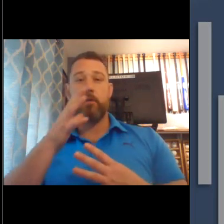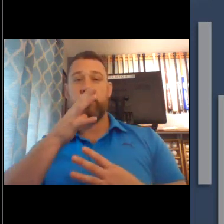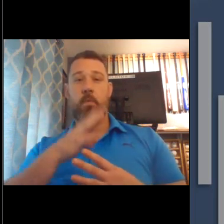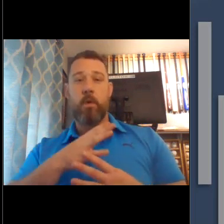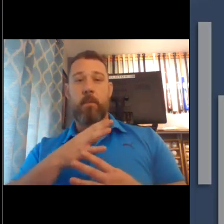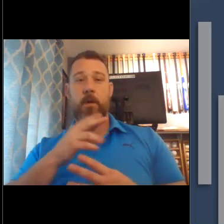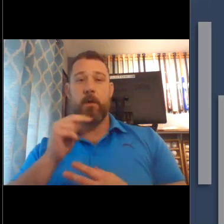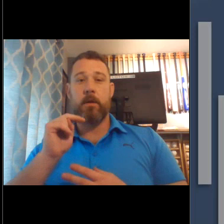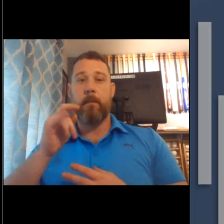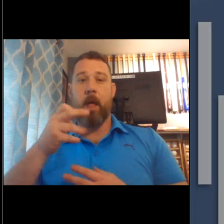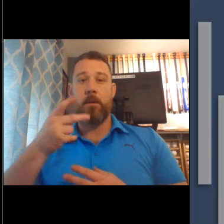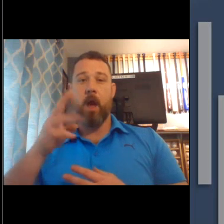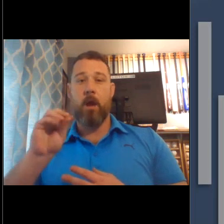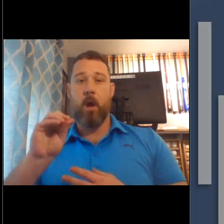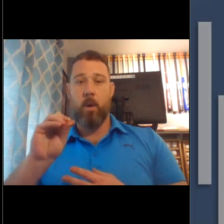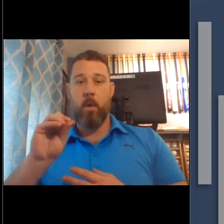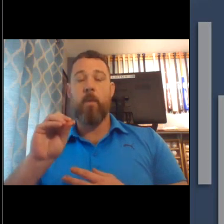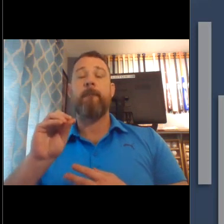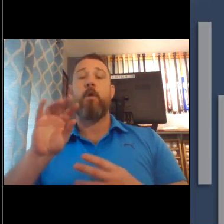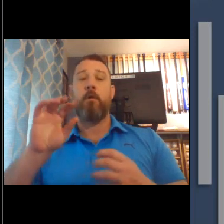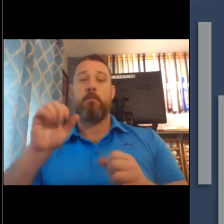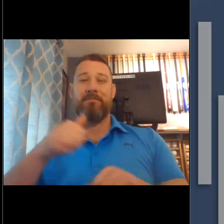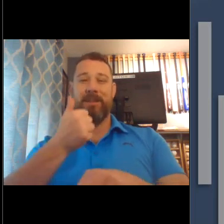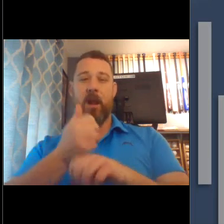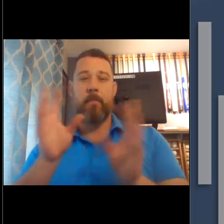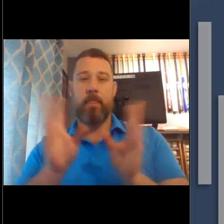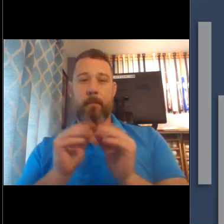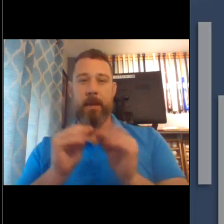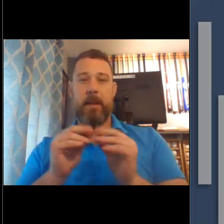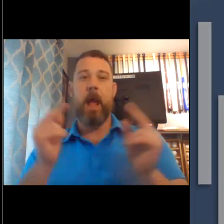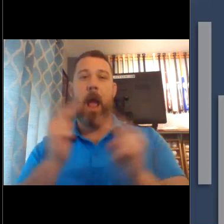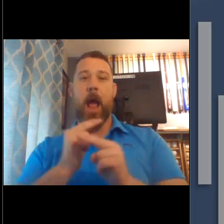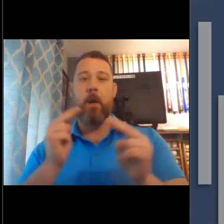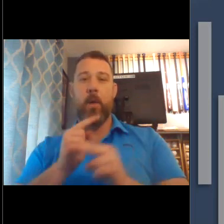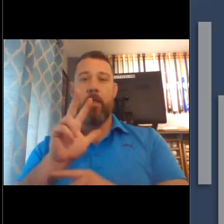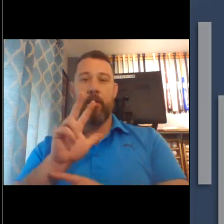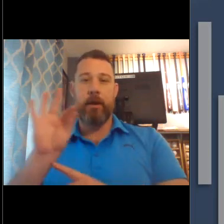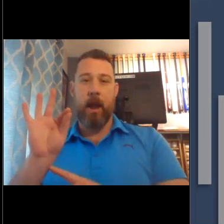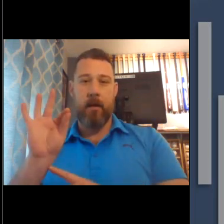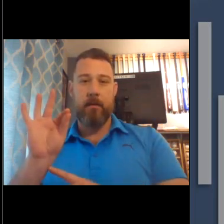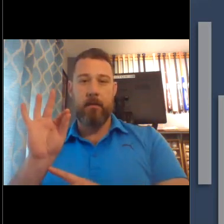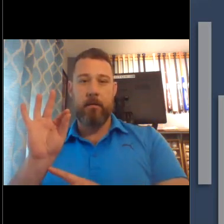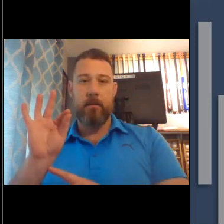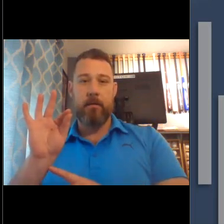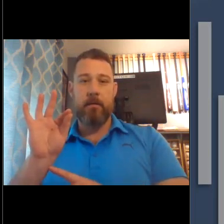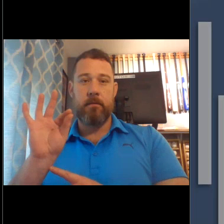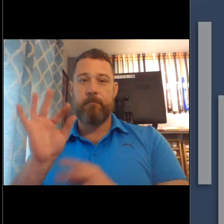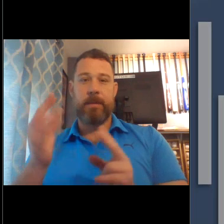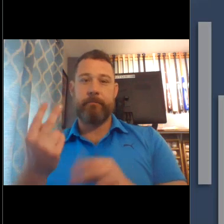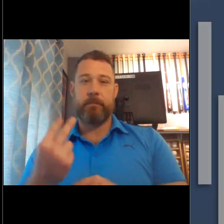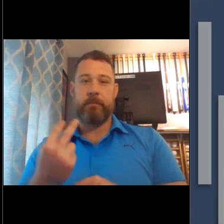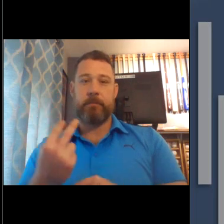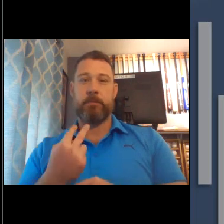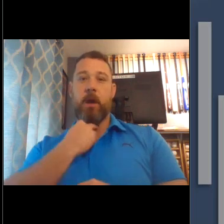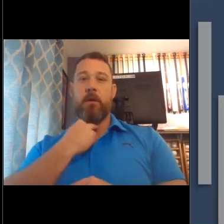Napolitano for putting together the meeting regarding Highway 39 that has sort of been stuck for 40 years.